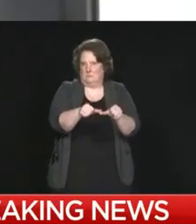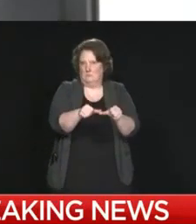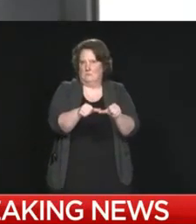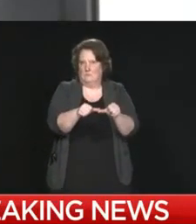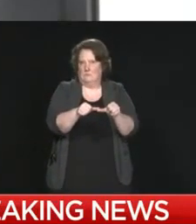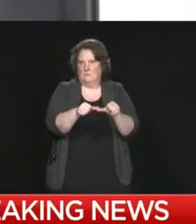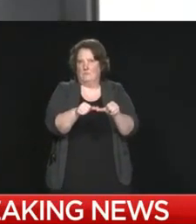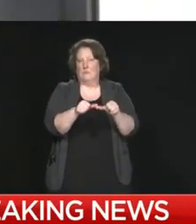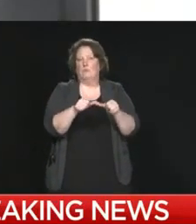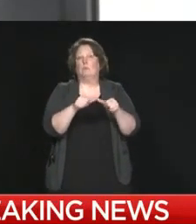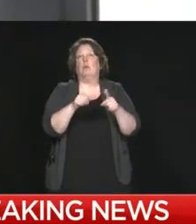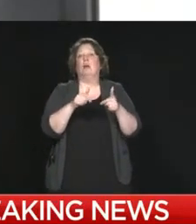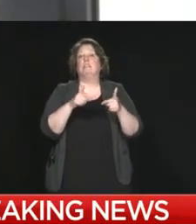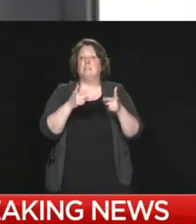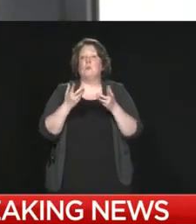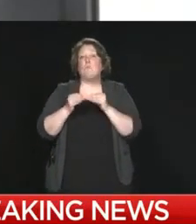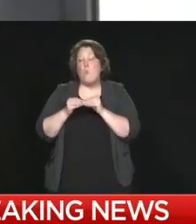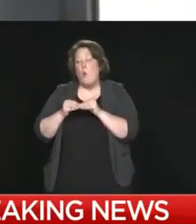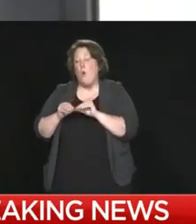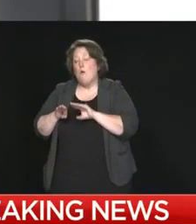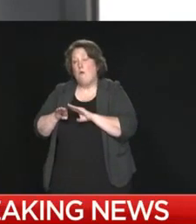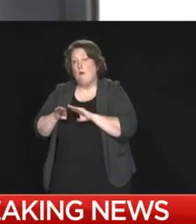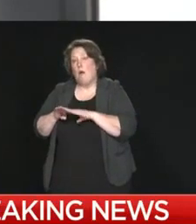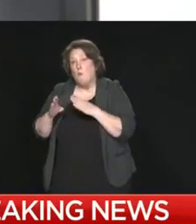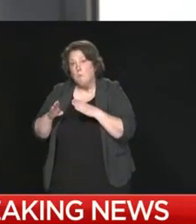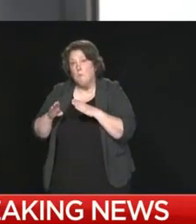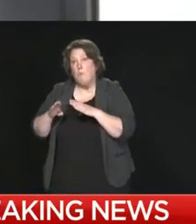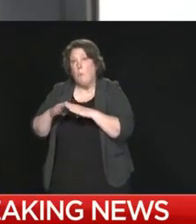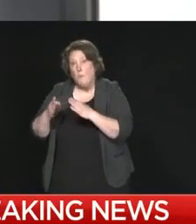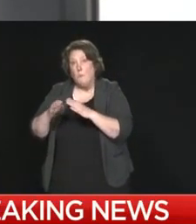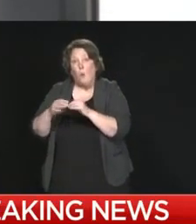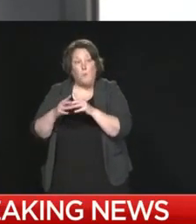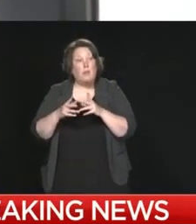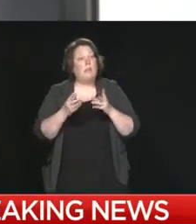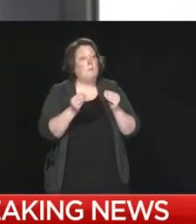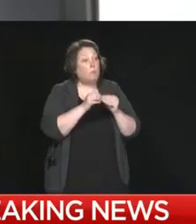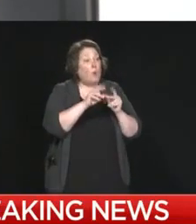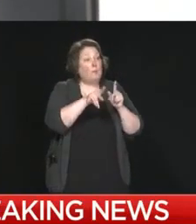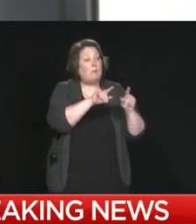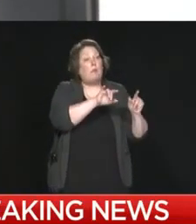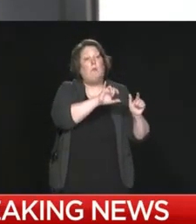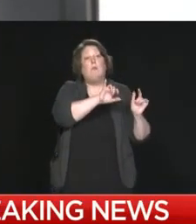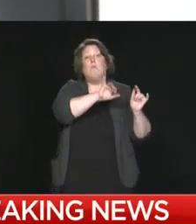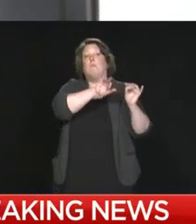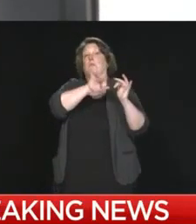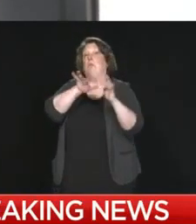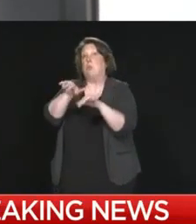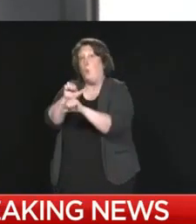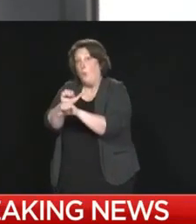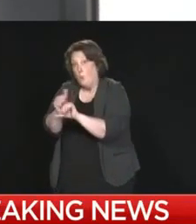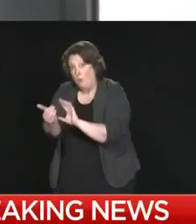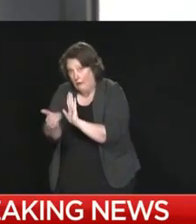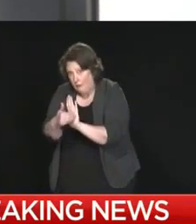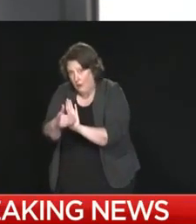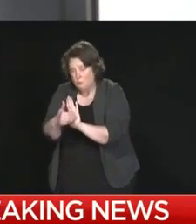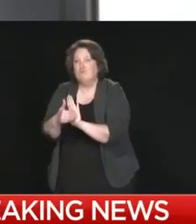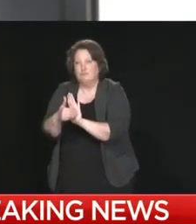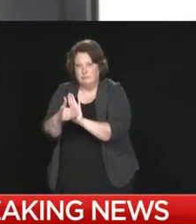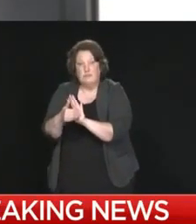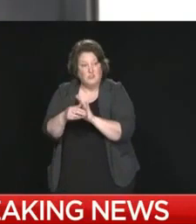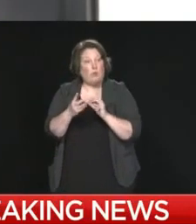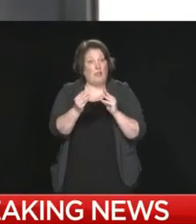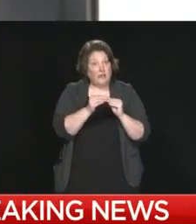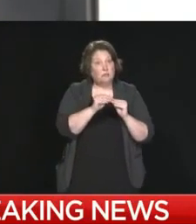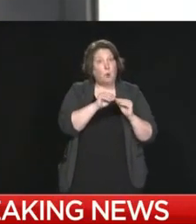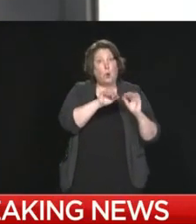until we move forward enough to get most people back to work. As people start getting back to work,